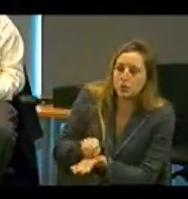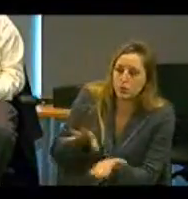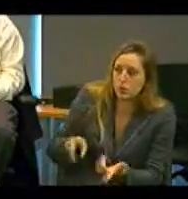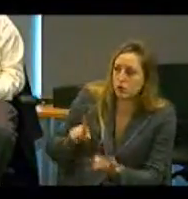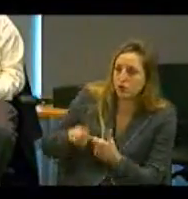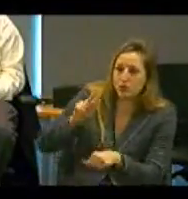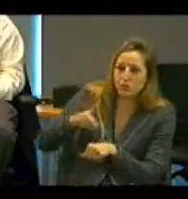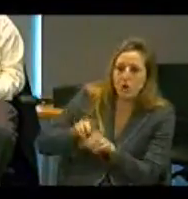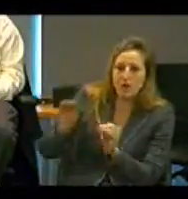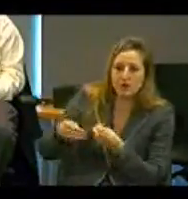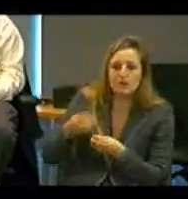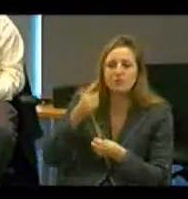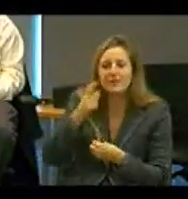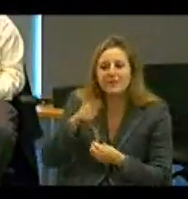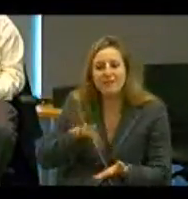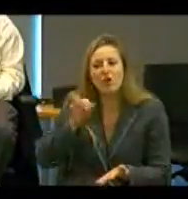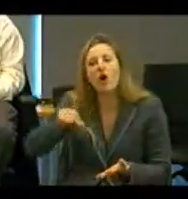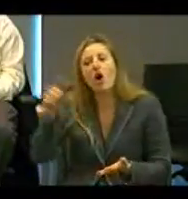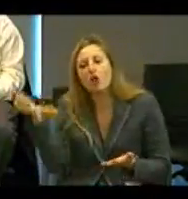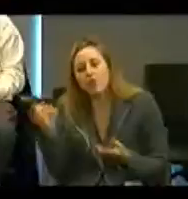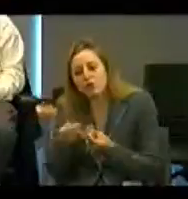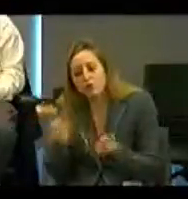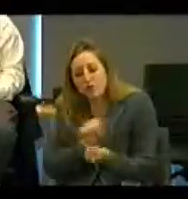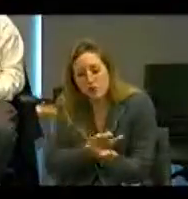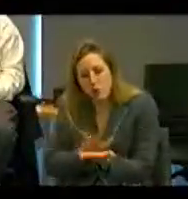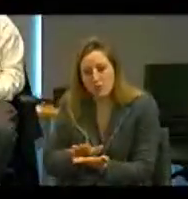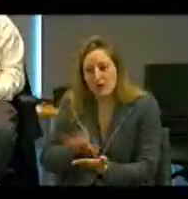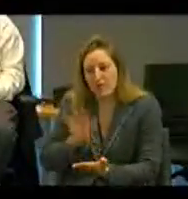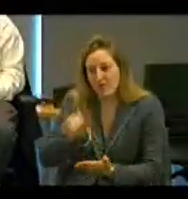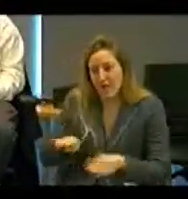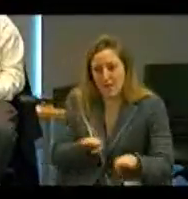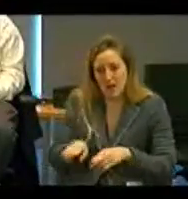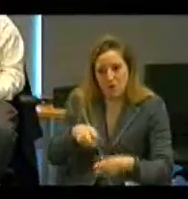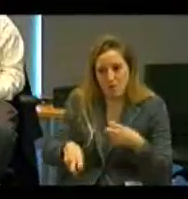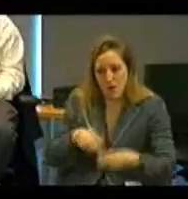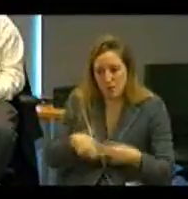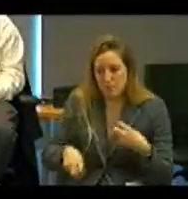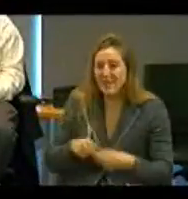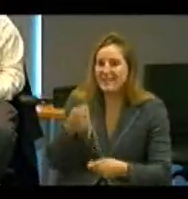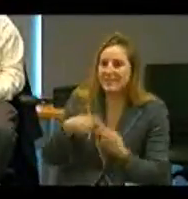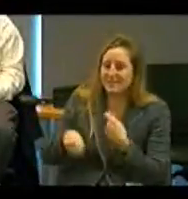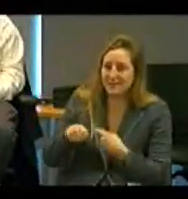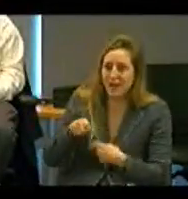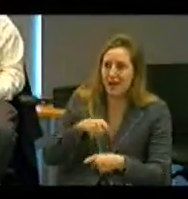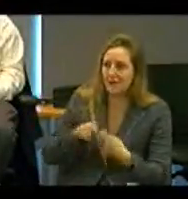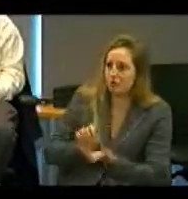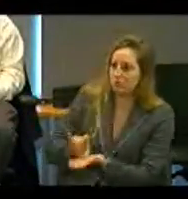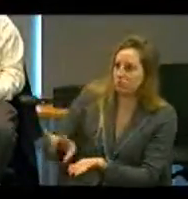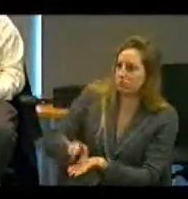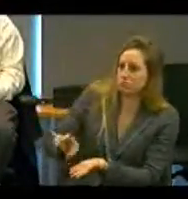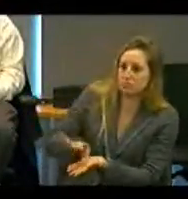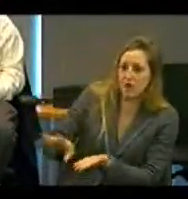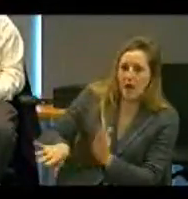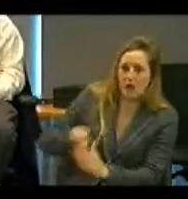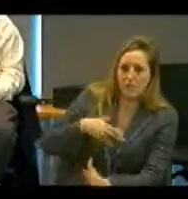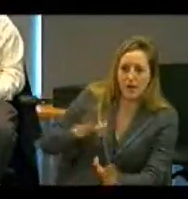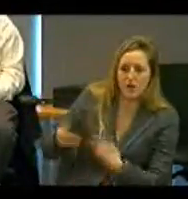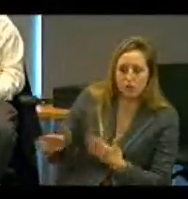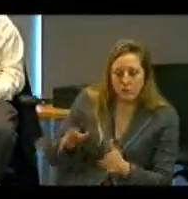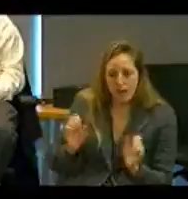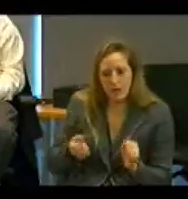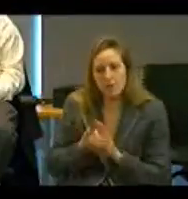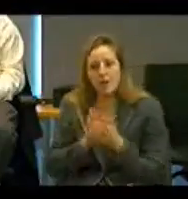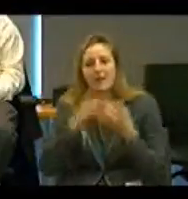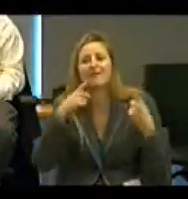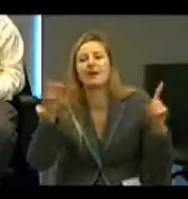other ways through training and support to be an effective teacher without kicking kids out. So there's a lot that schools can do, and I know it